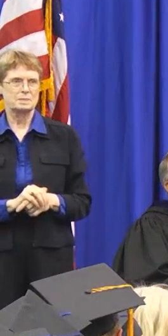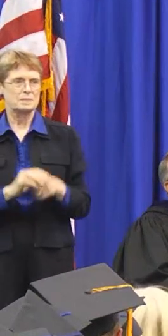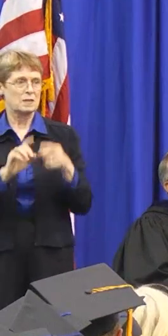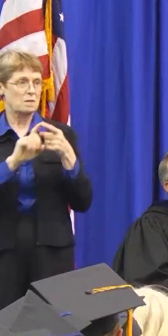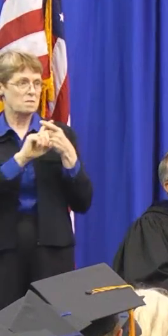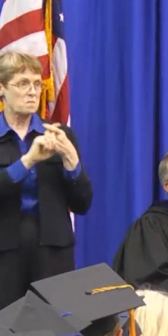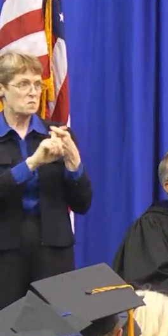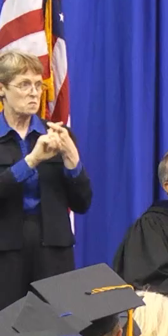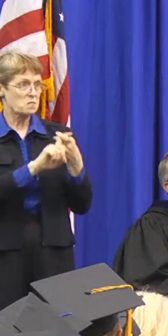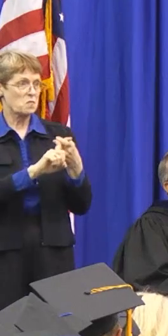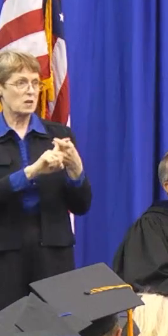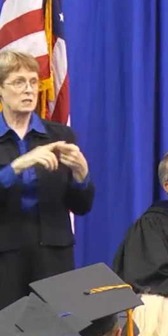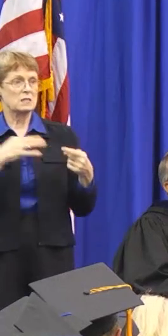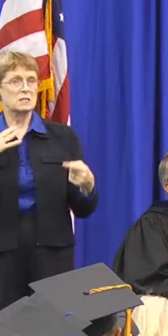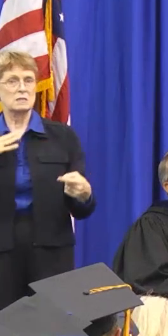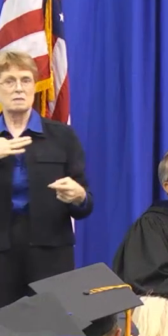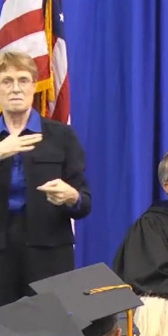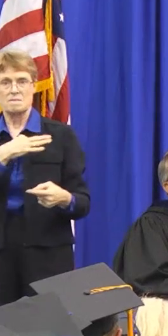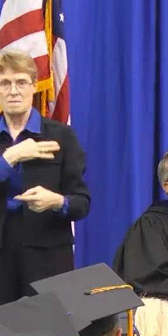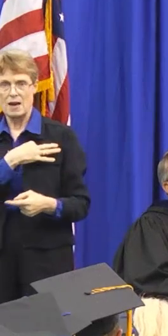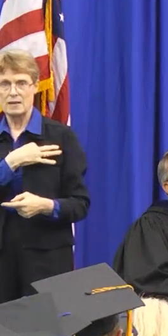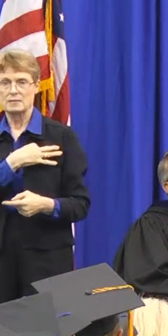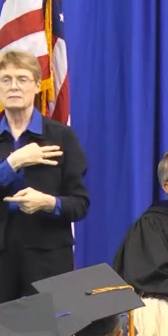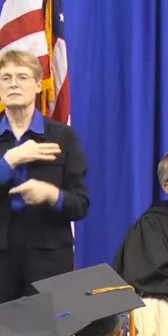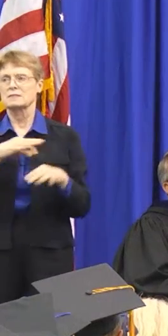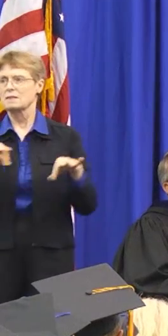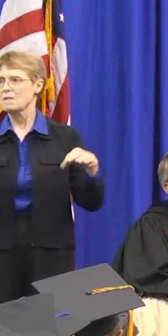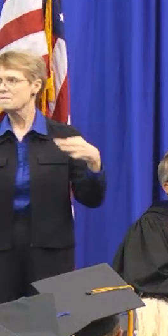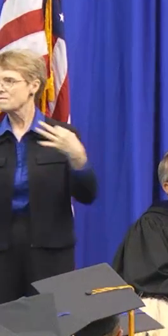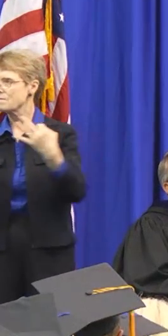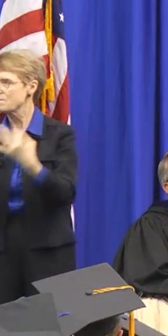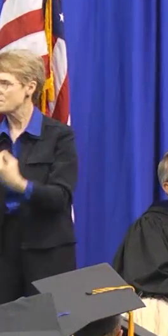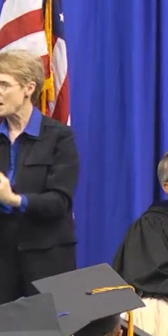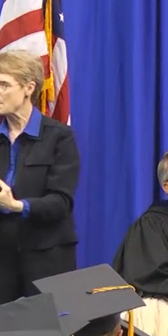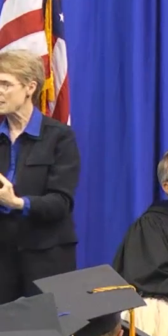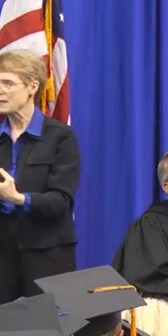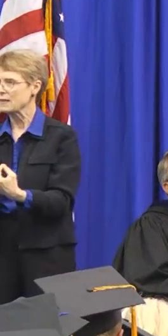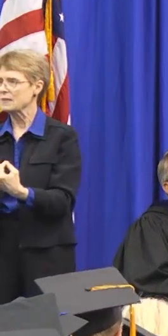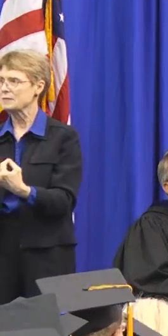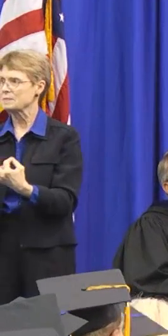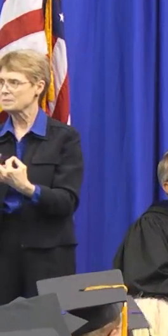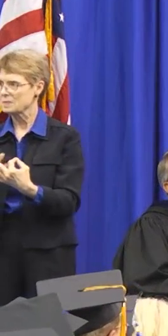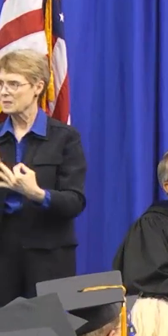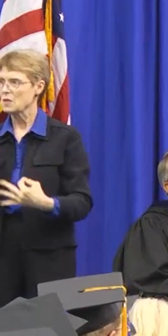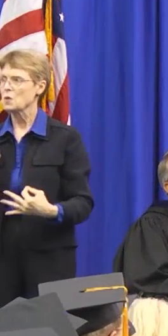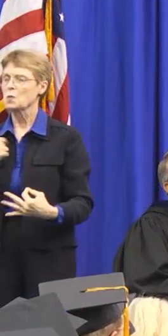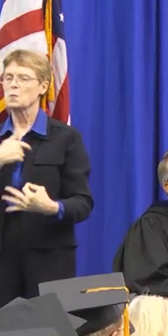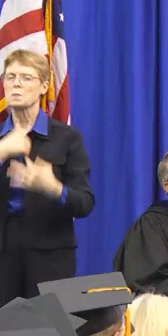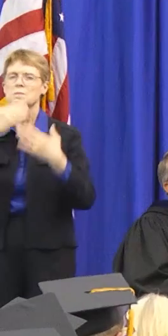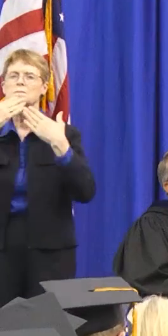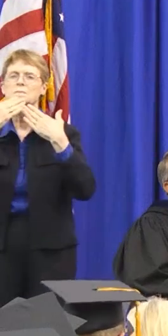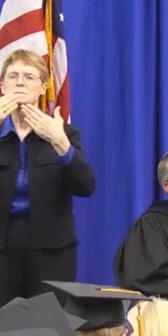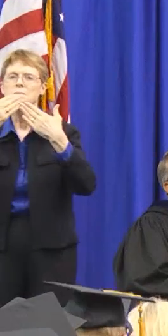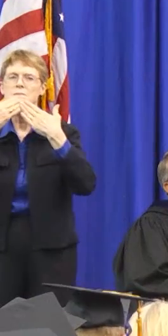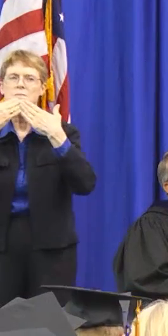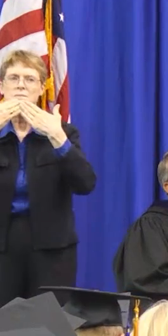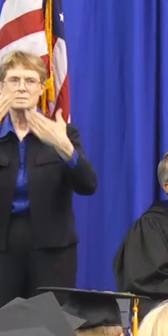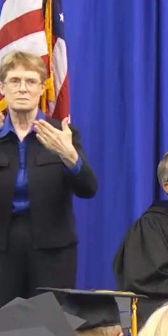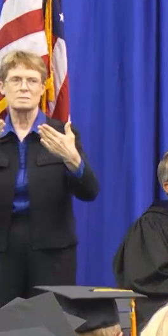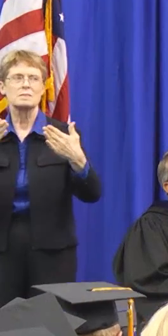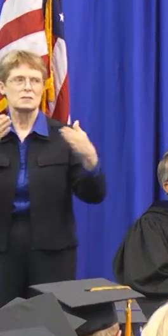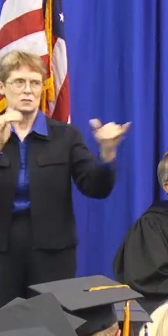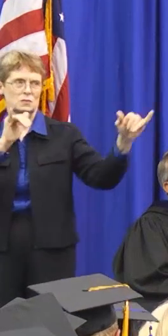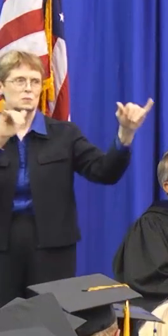Friends and faculty members and family members, we are grateful to you